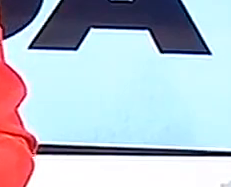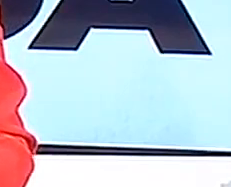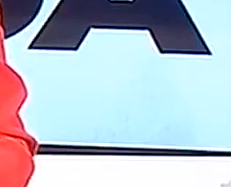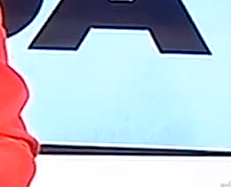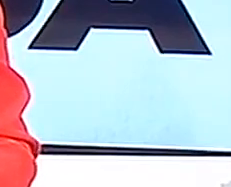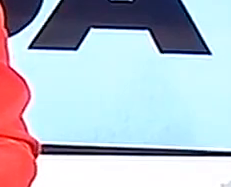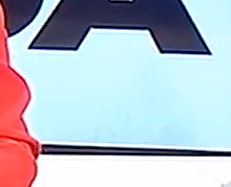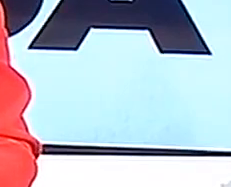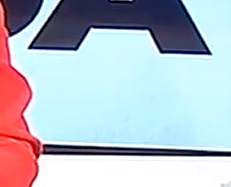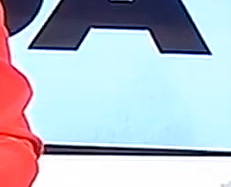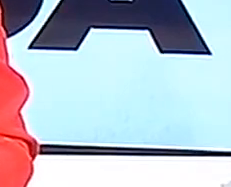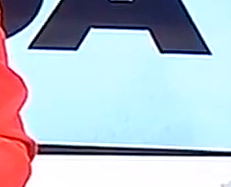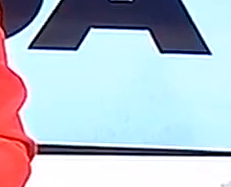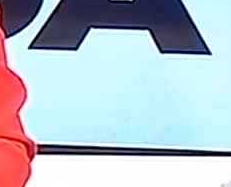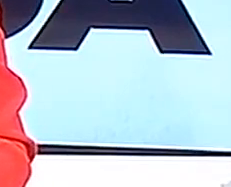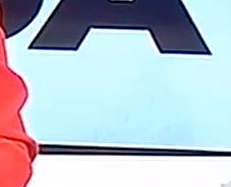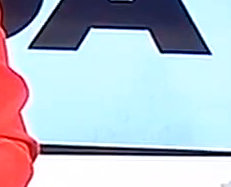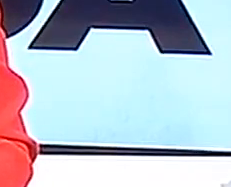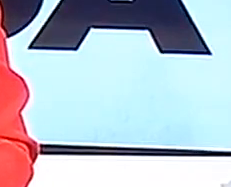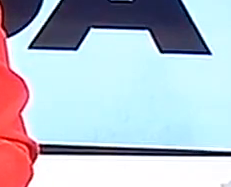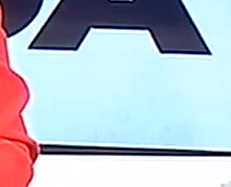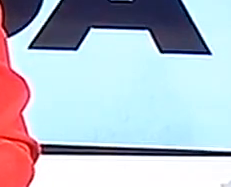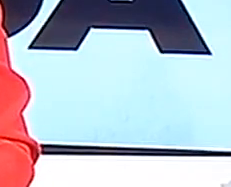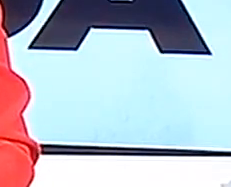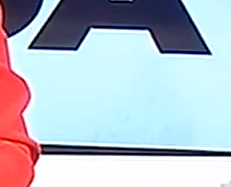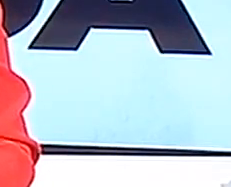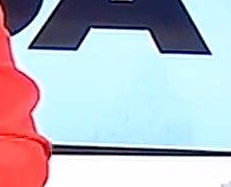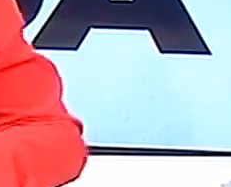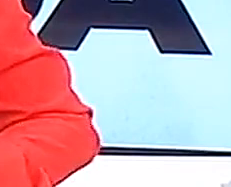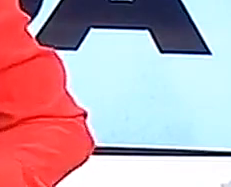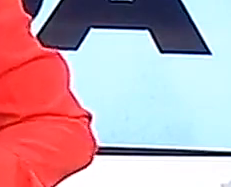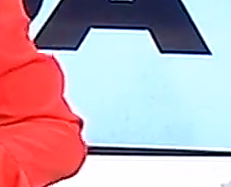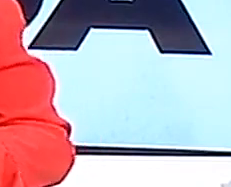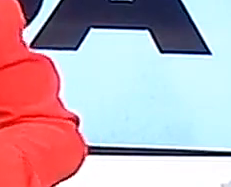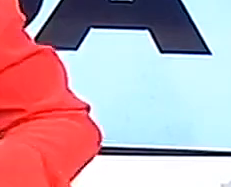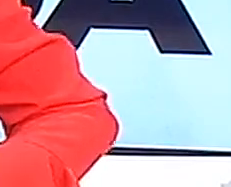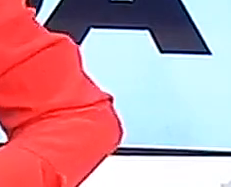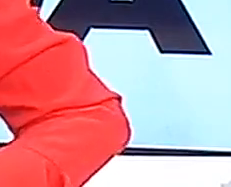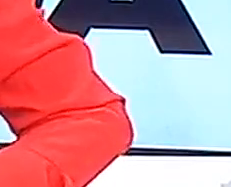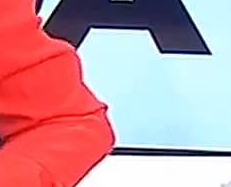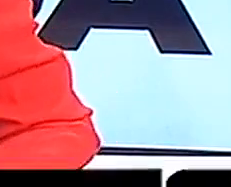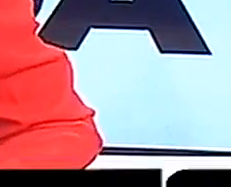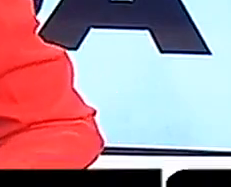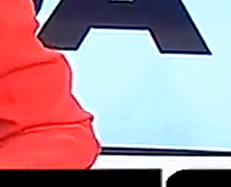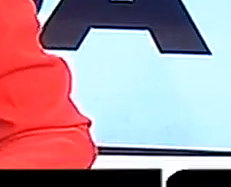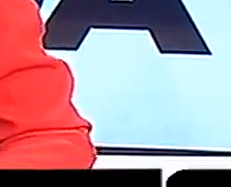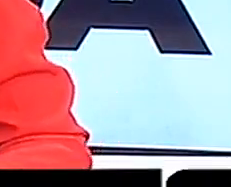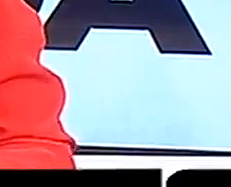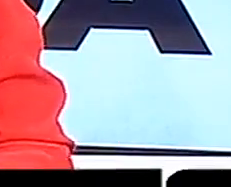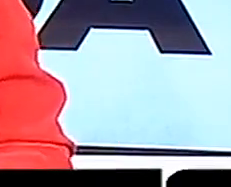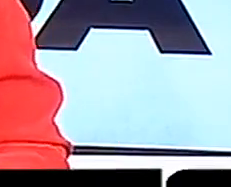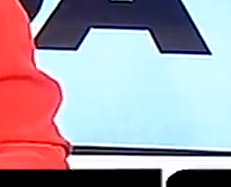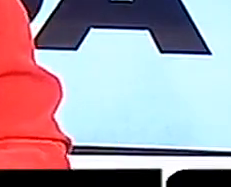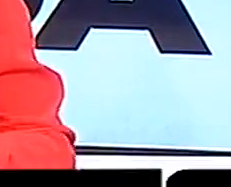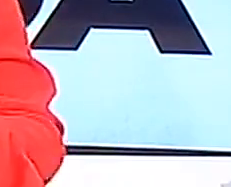We have news coming in to us from Kericho County, and Eric Mutai has clinched the UDA ticket for the